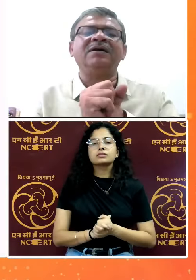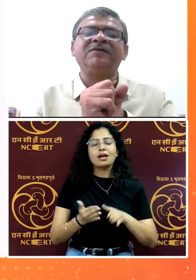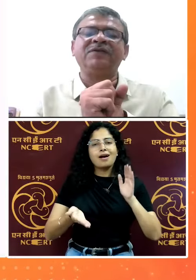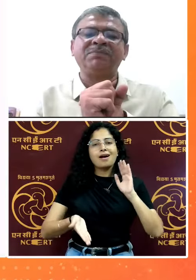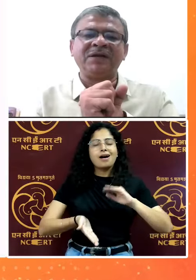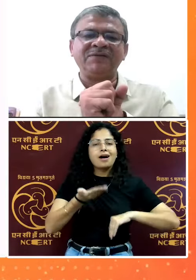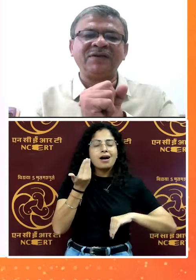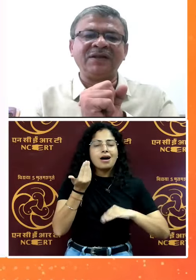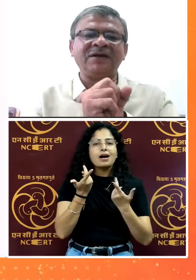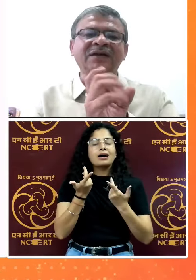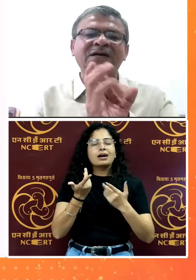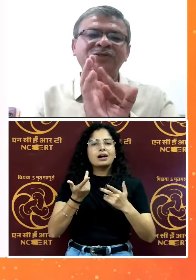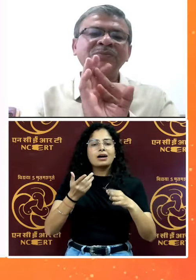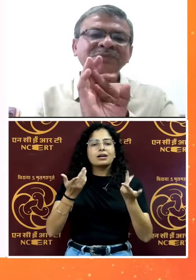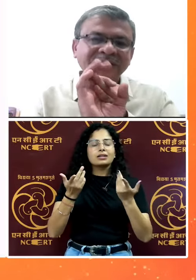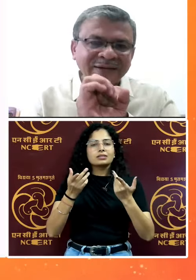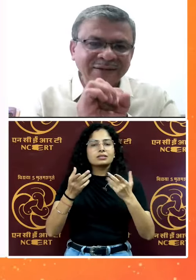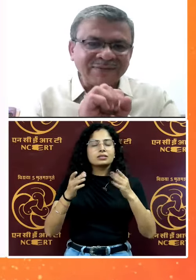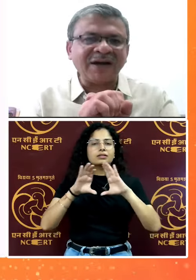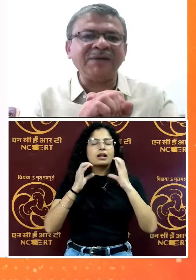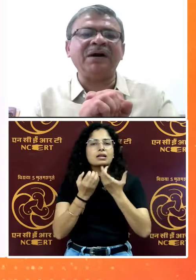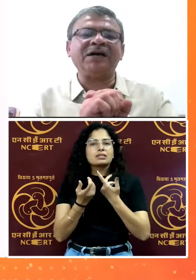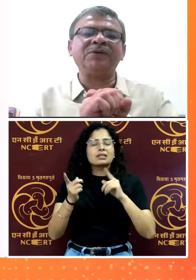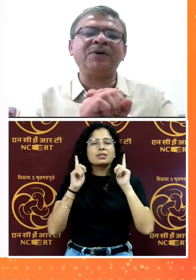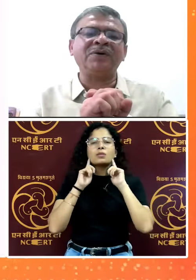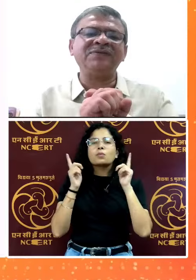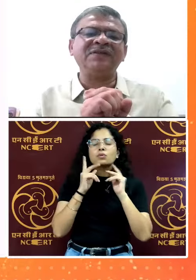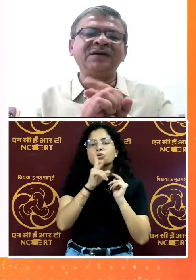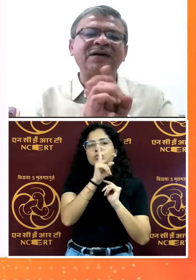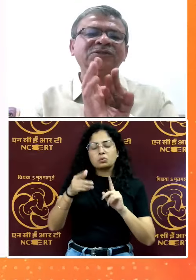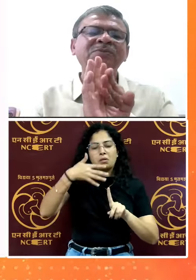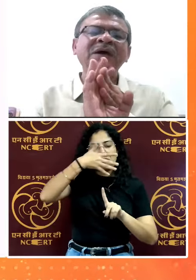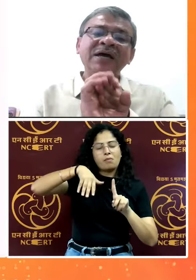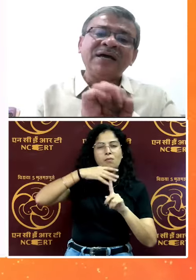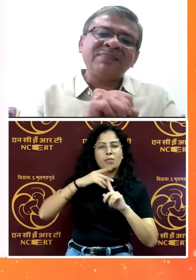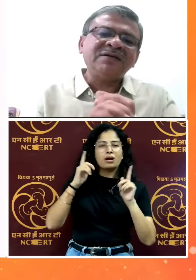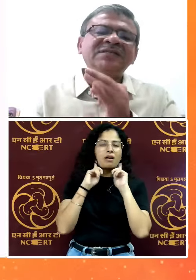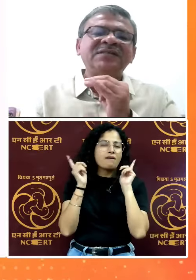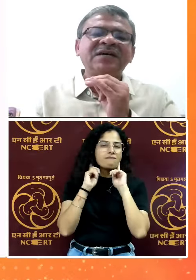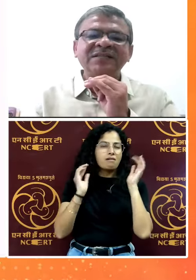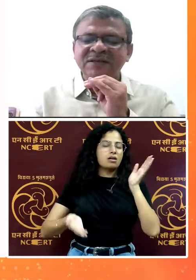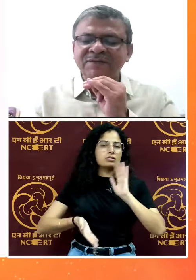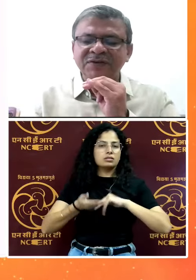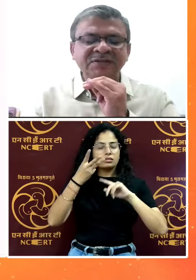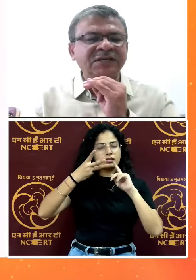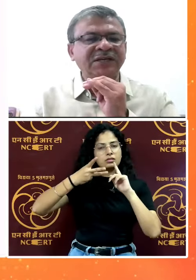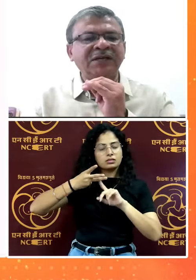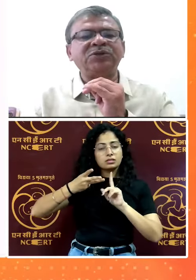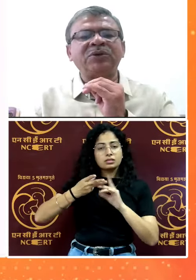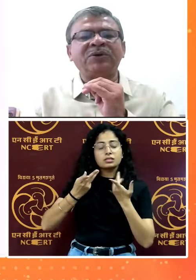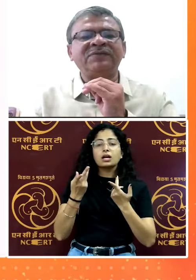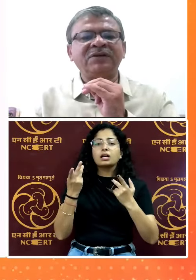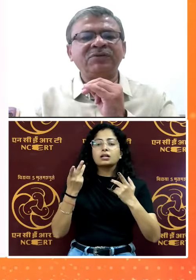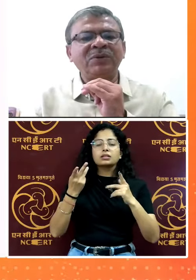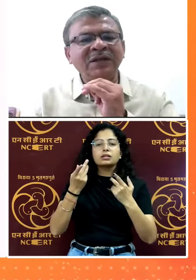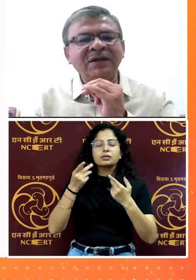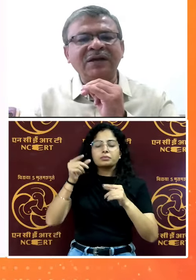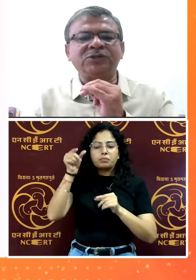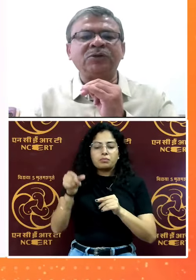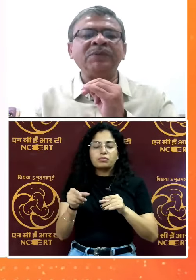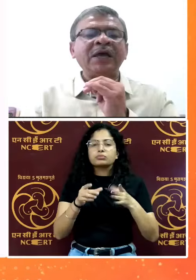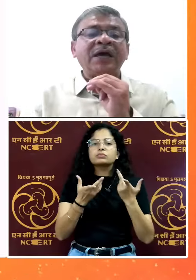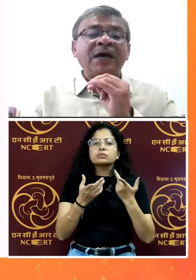high reverberation in the classroom. Second is the high background noise in the classroom. And third is the insufficient signal to noise ratio